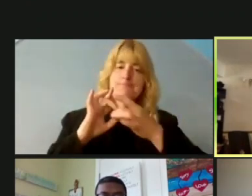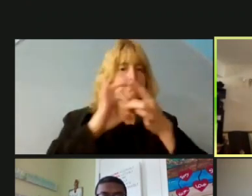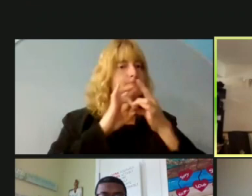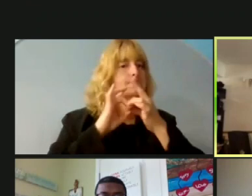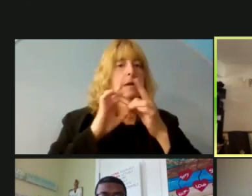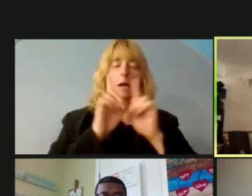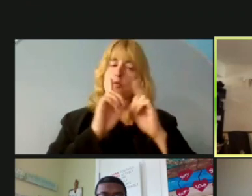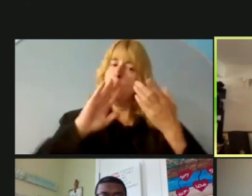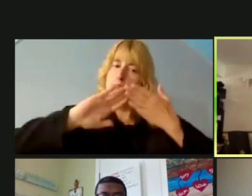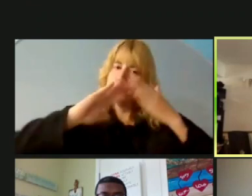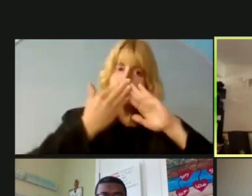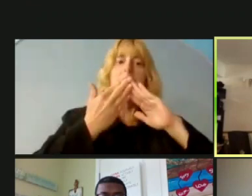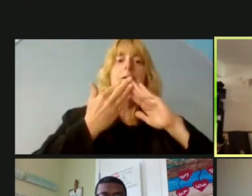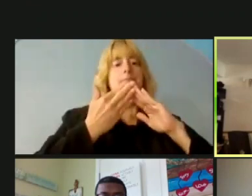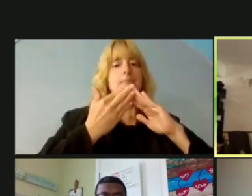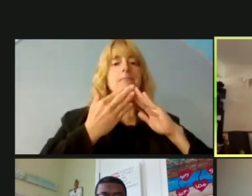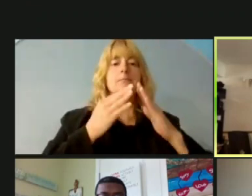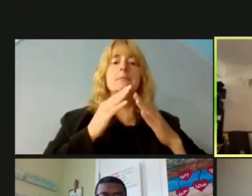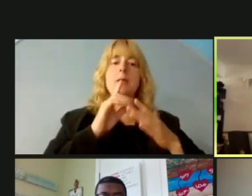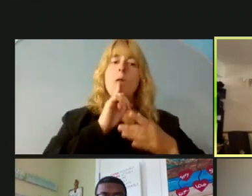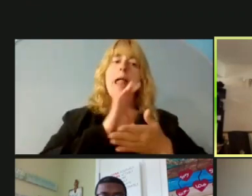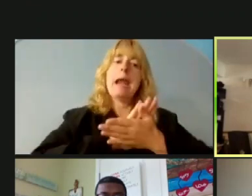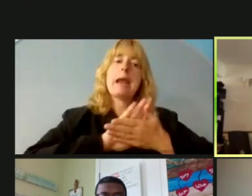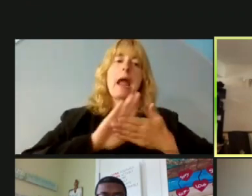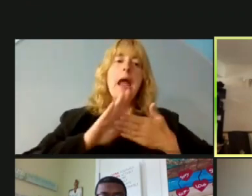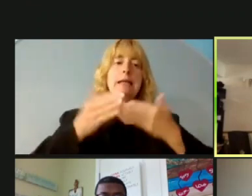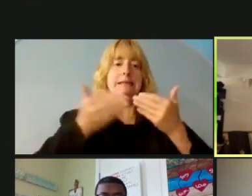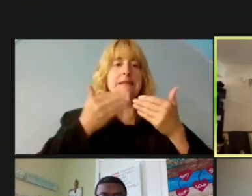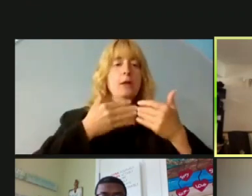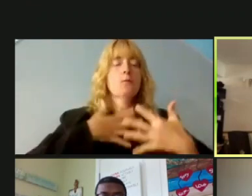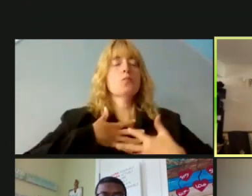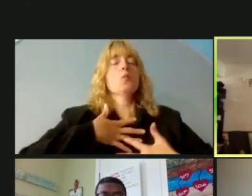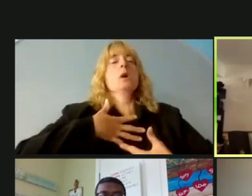once again, take a nice easy breath in.